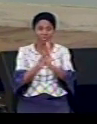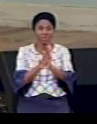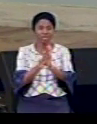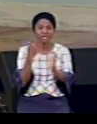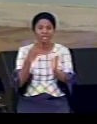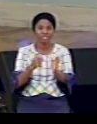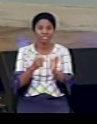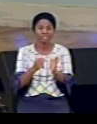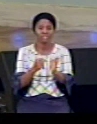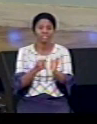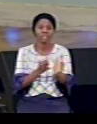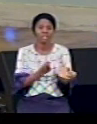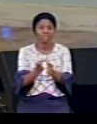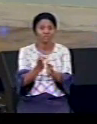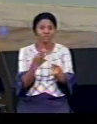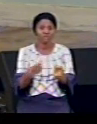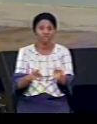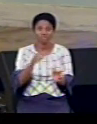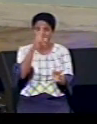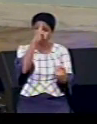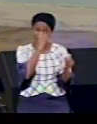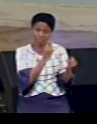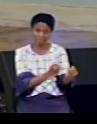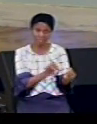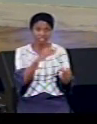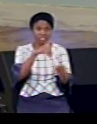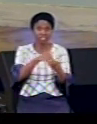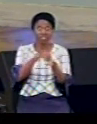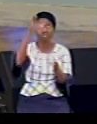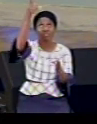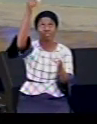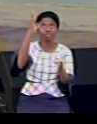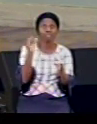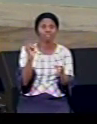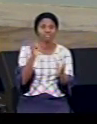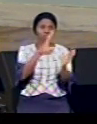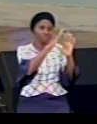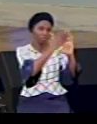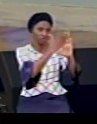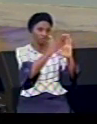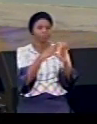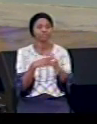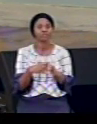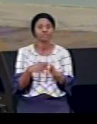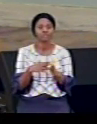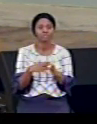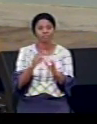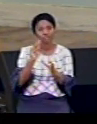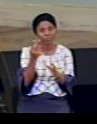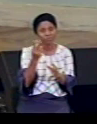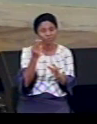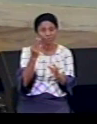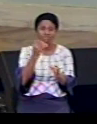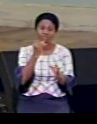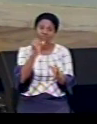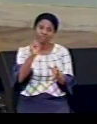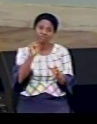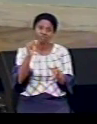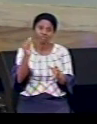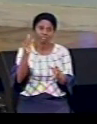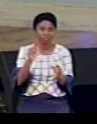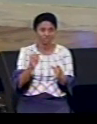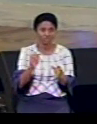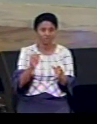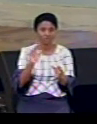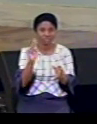faith in God's presence. In 2 Samuel chapter 7.